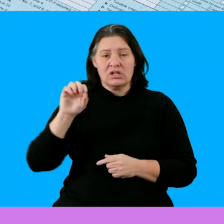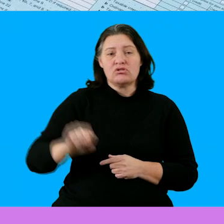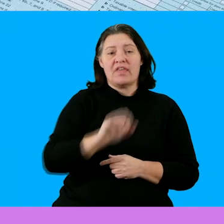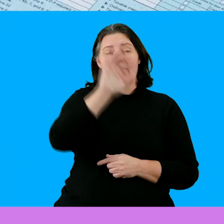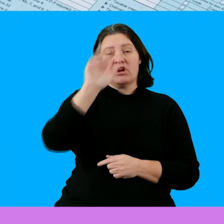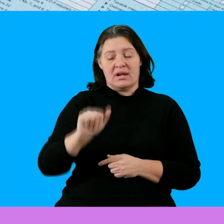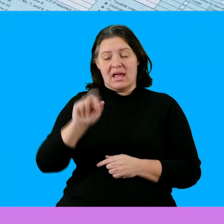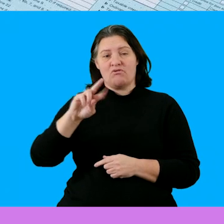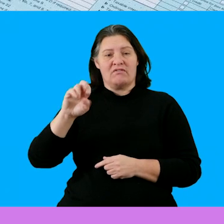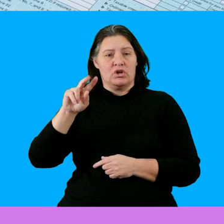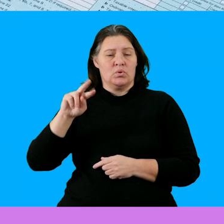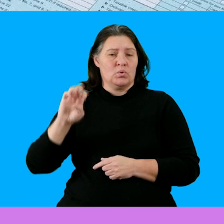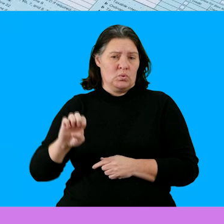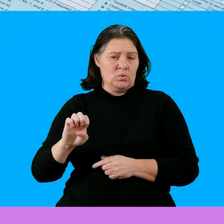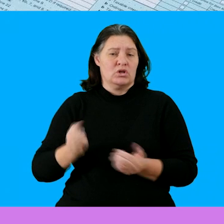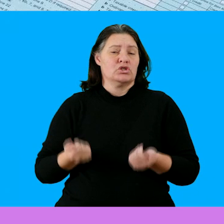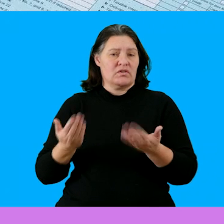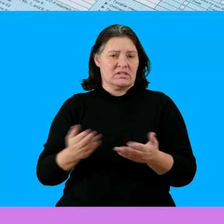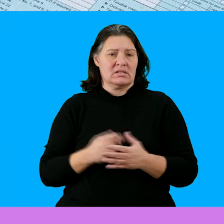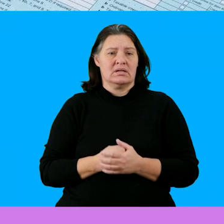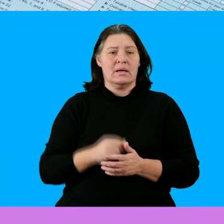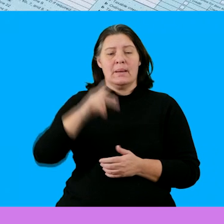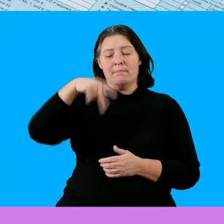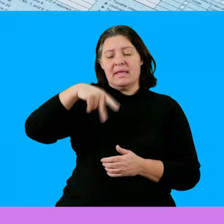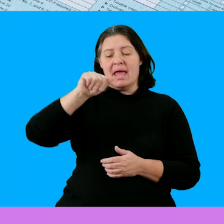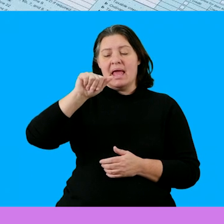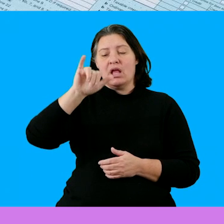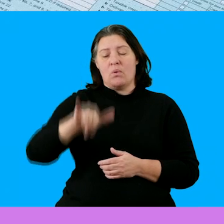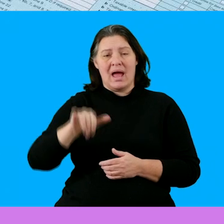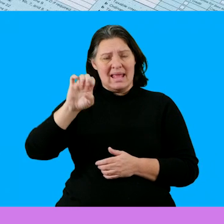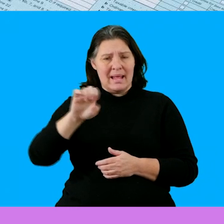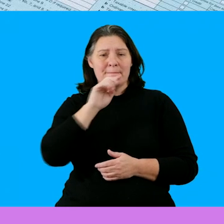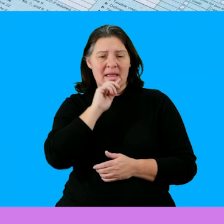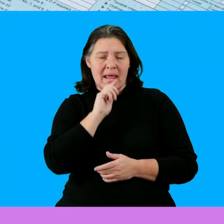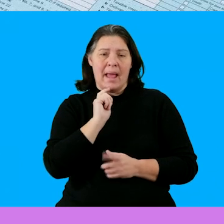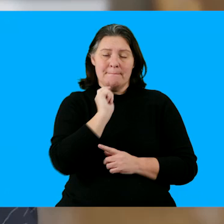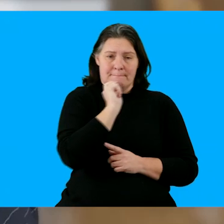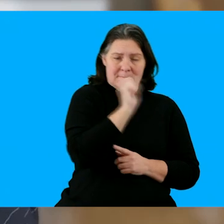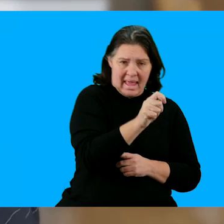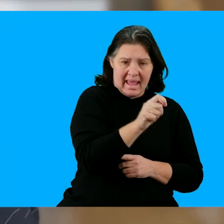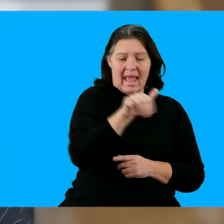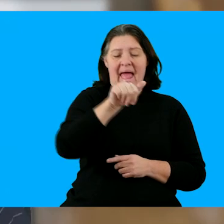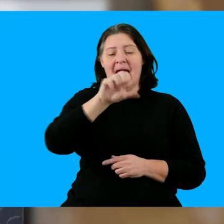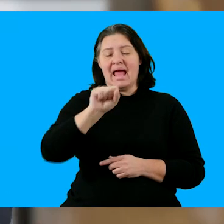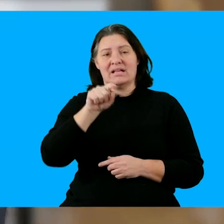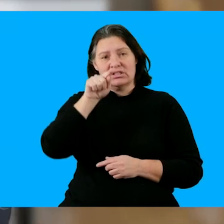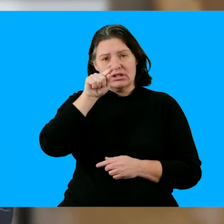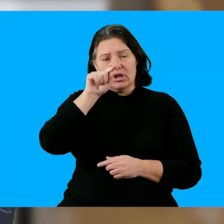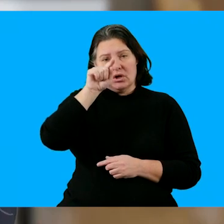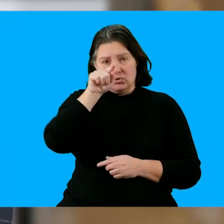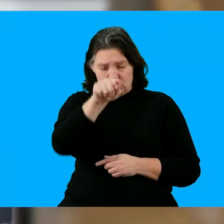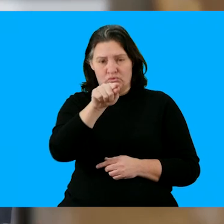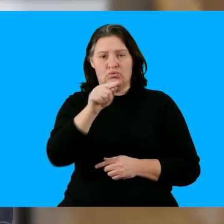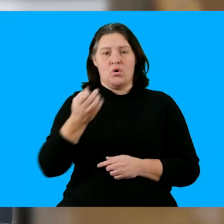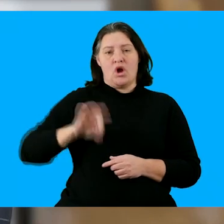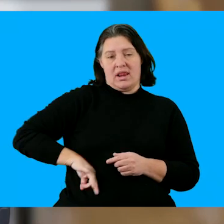African Revenue Services. And then PAYE is pay as you earn. Right, also important is